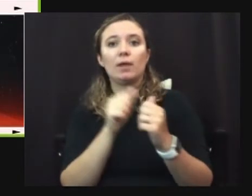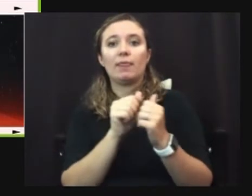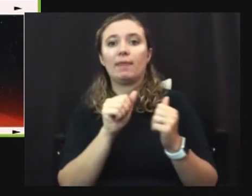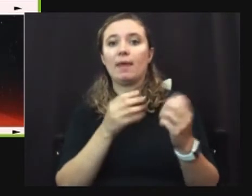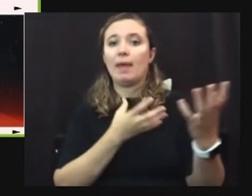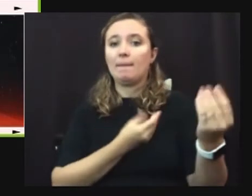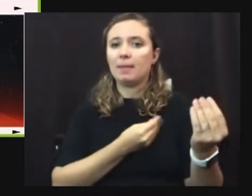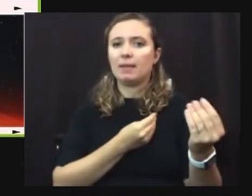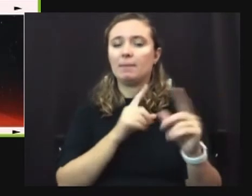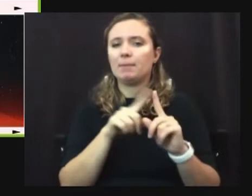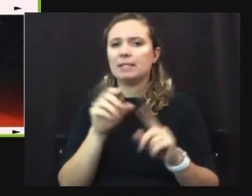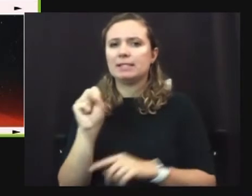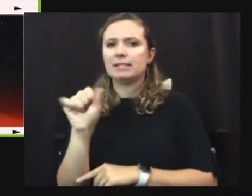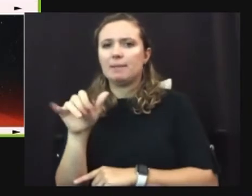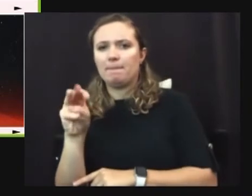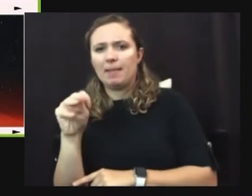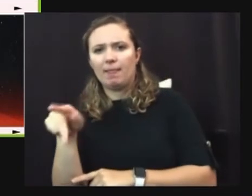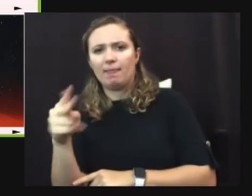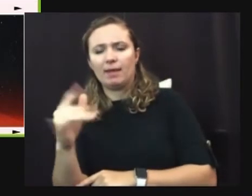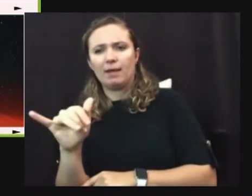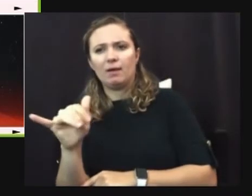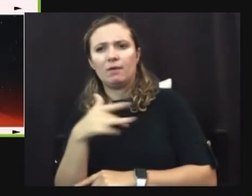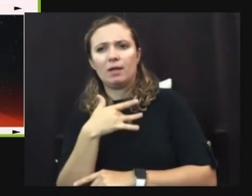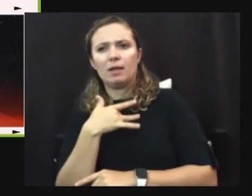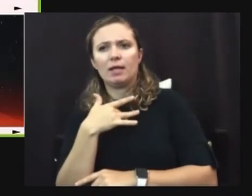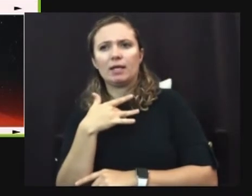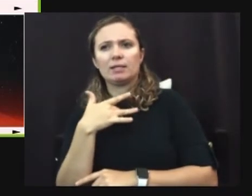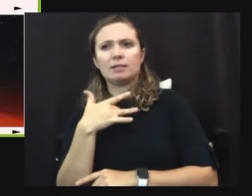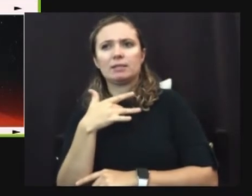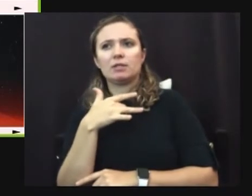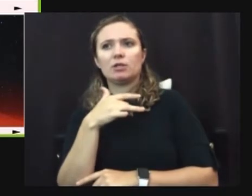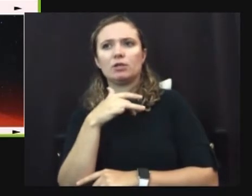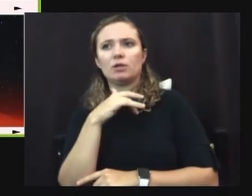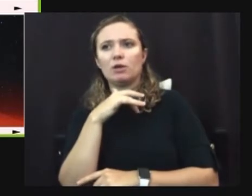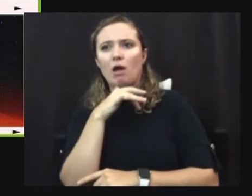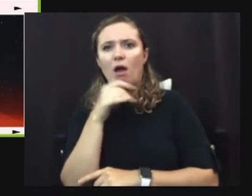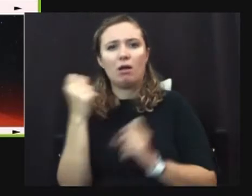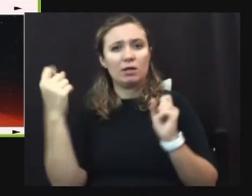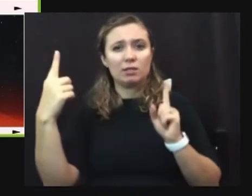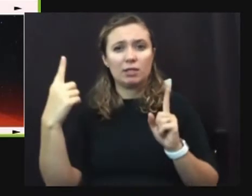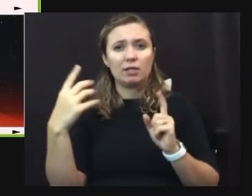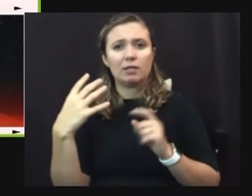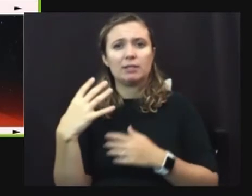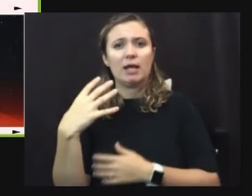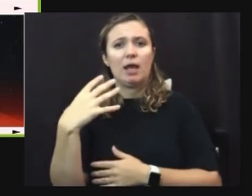I love this, just confused about terminology since it seems like you're talking about sympathy rather than empathy.